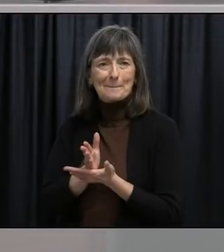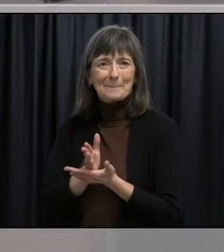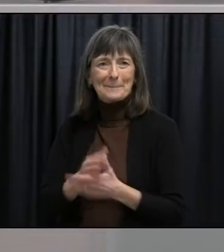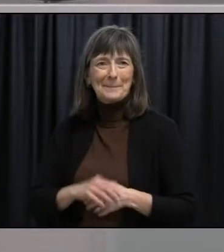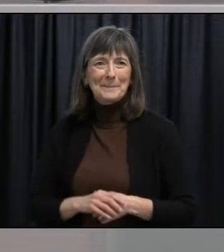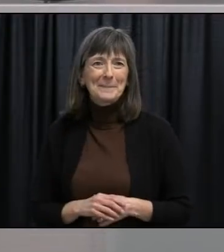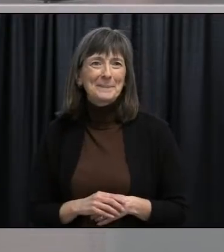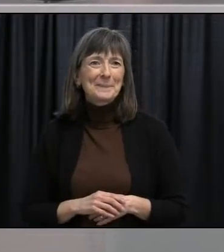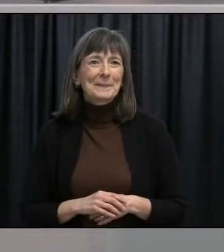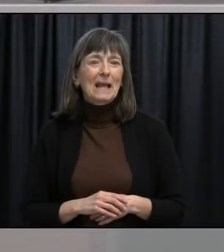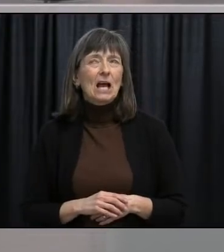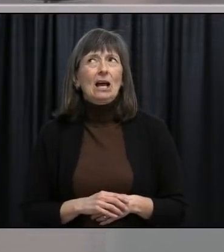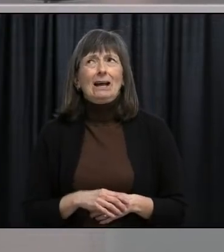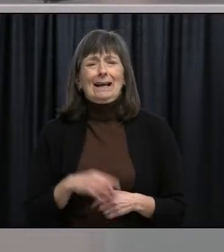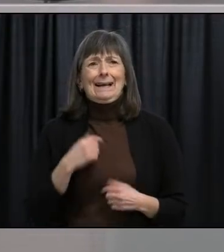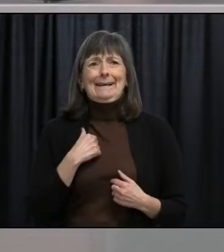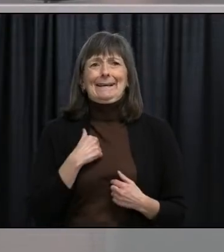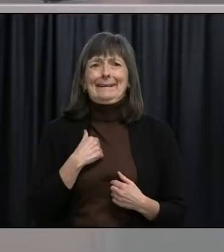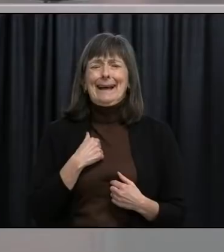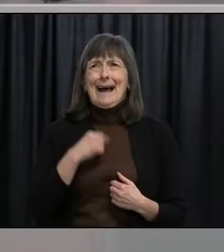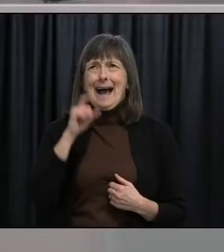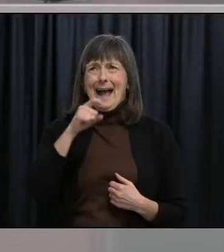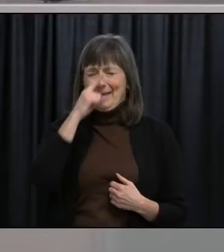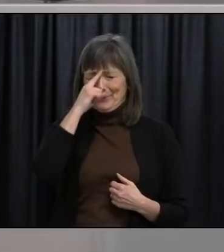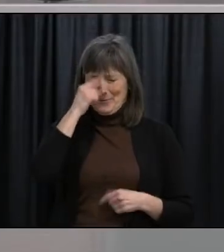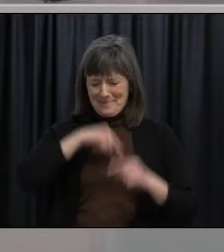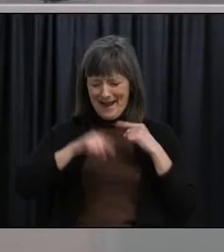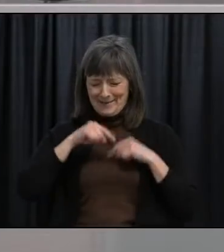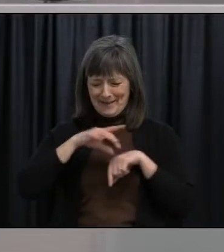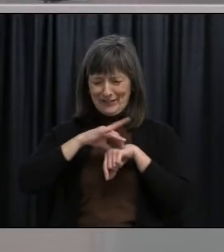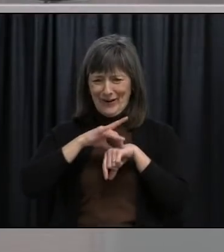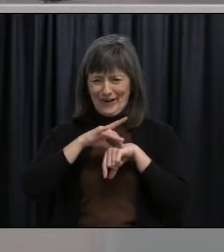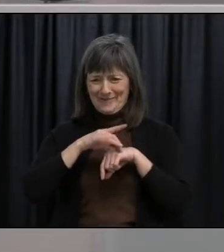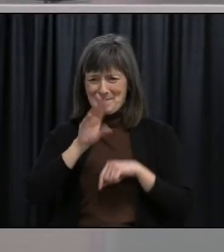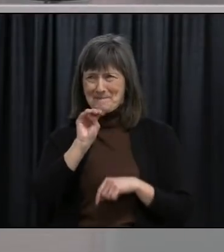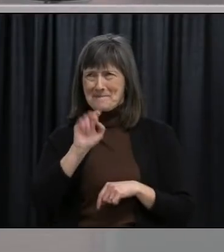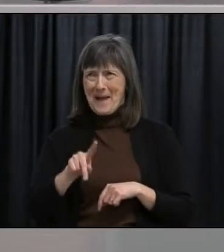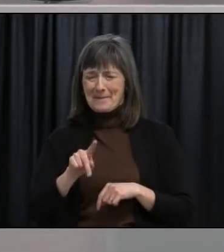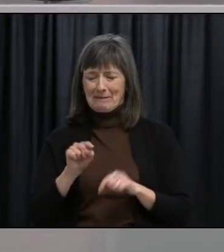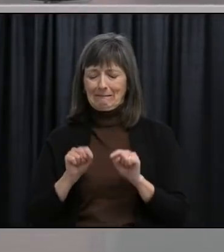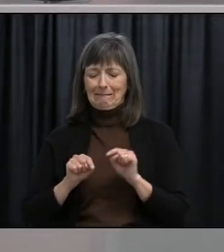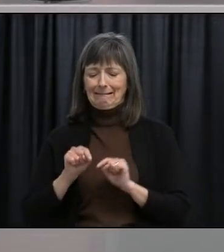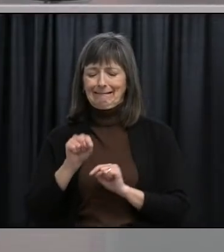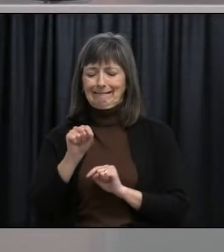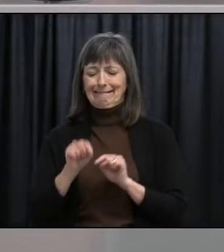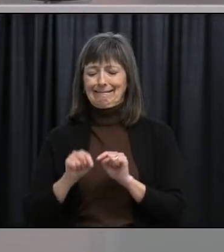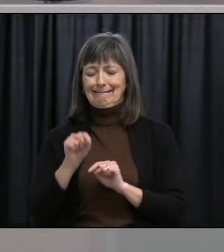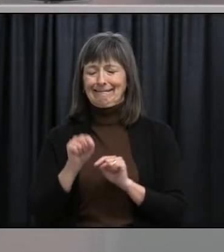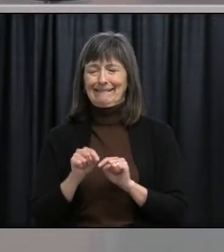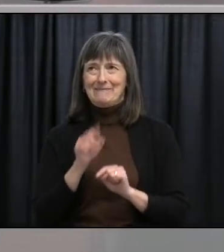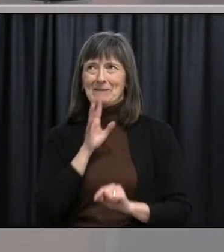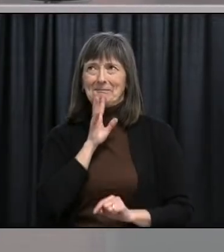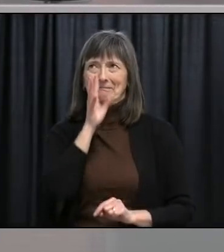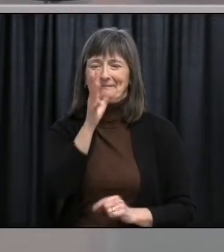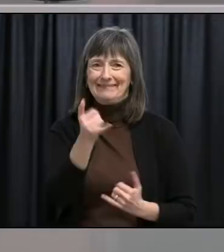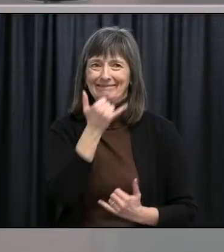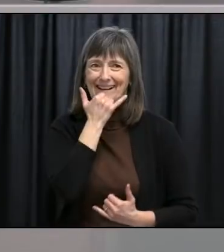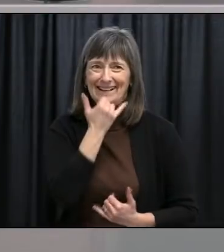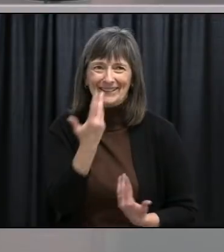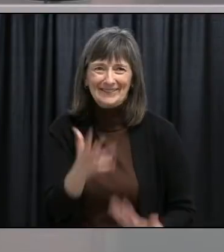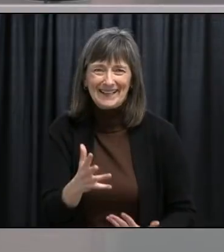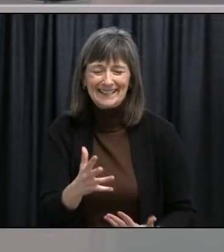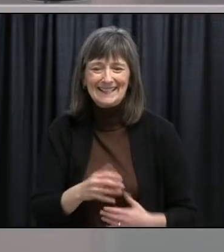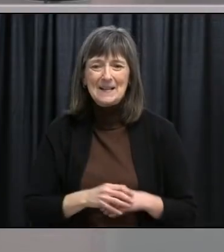I would have to go back and review my geography now at the moment. I don't want to speak wrongly in public, but certainly